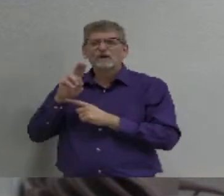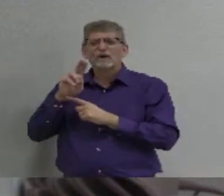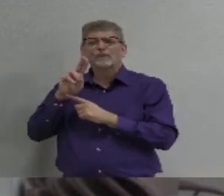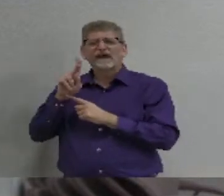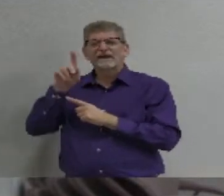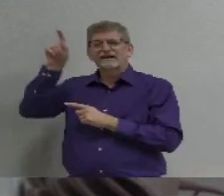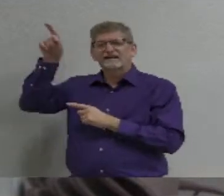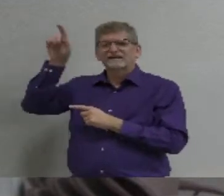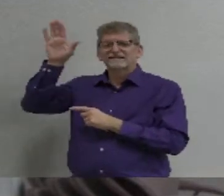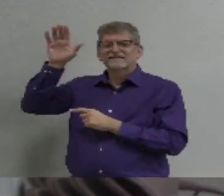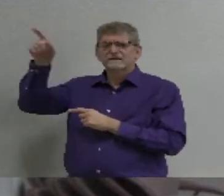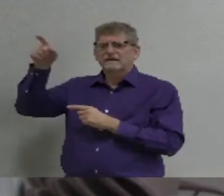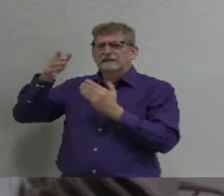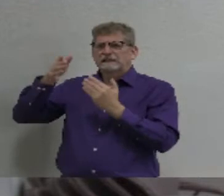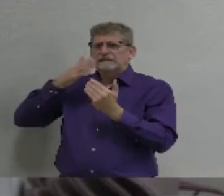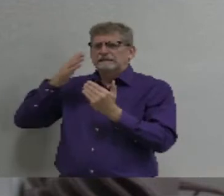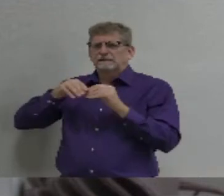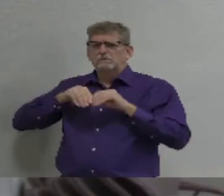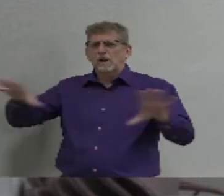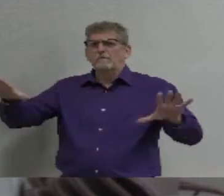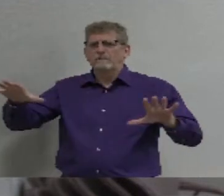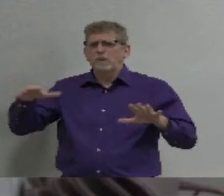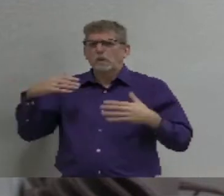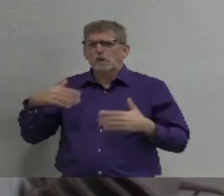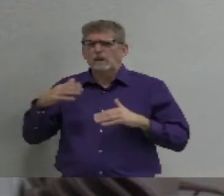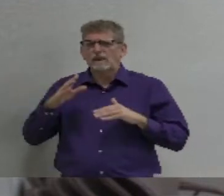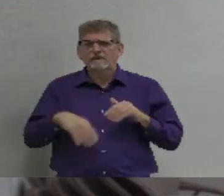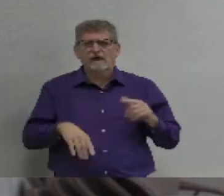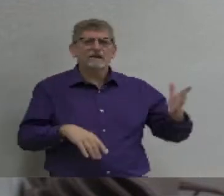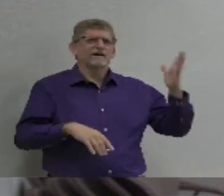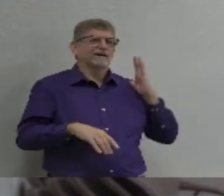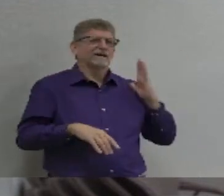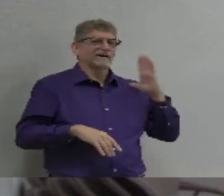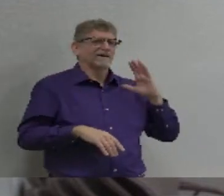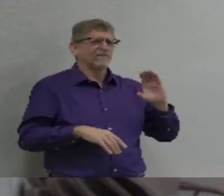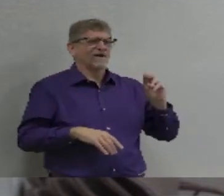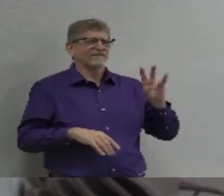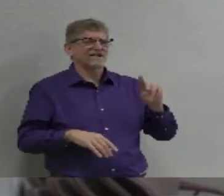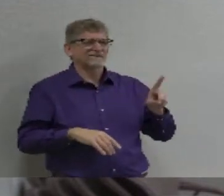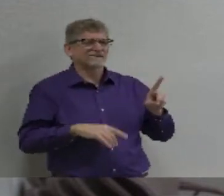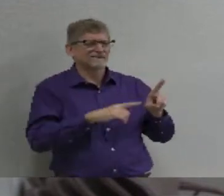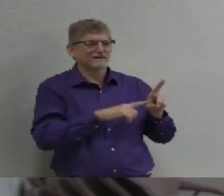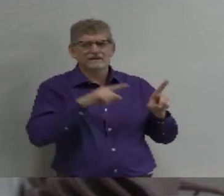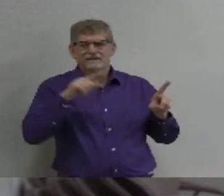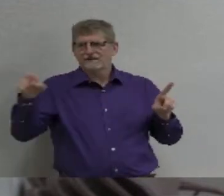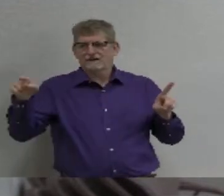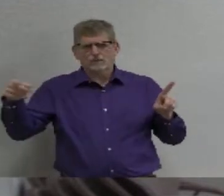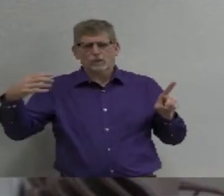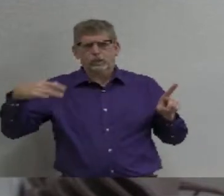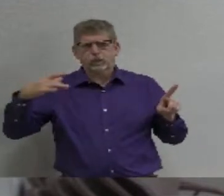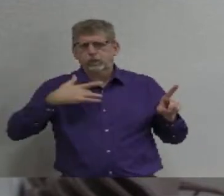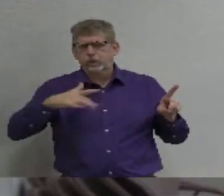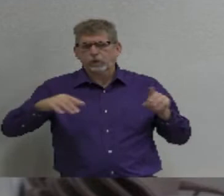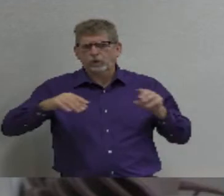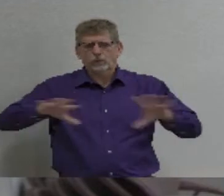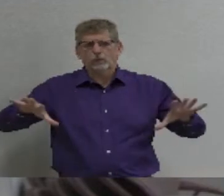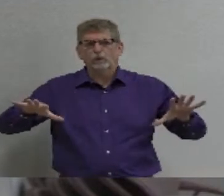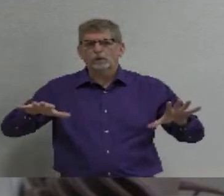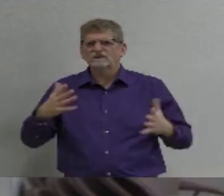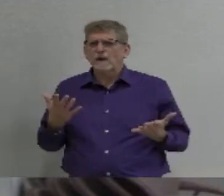original coronavirus strain. So that could also present problems for us and could potentially lead to